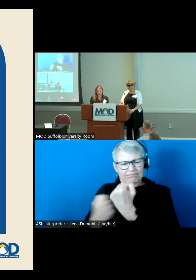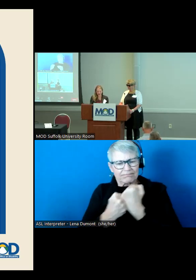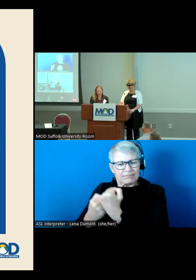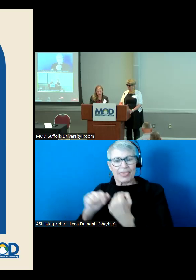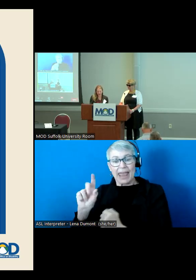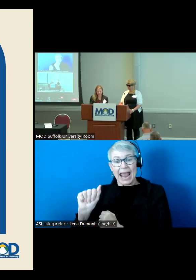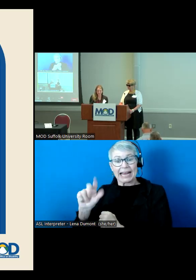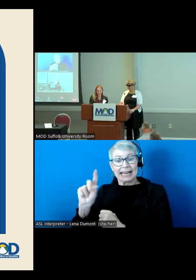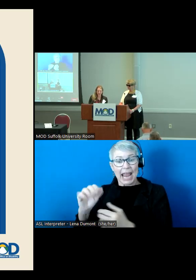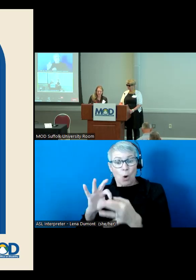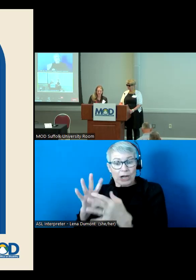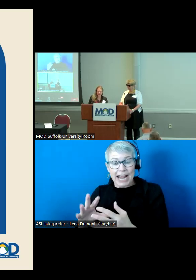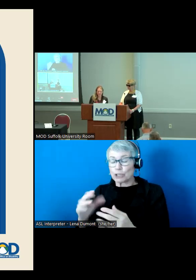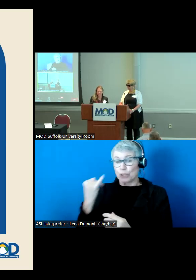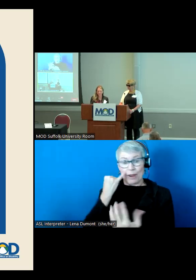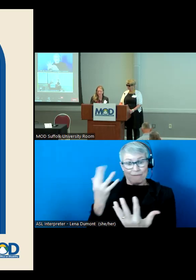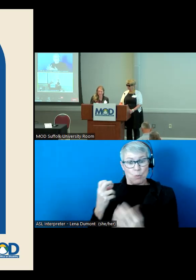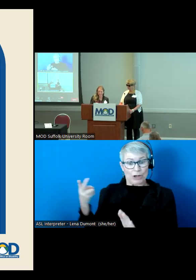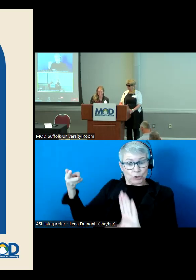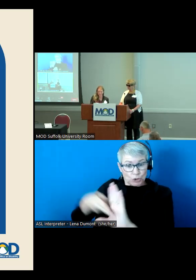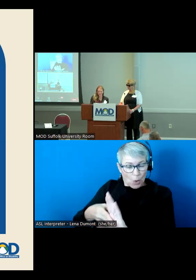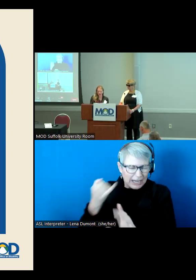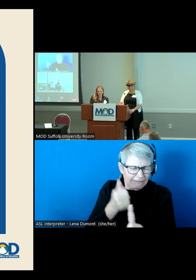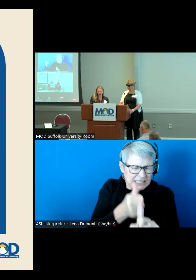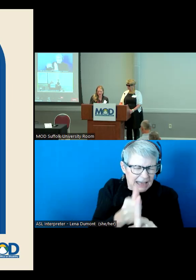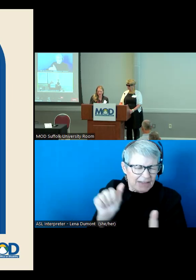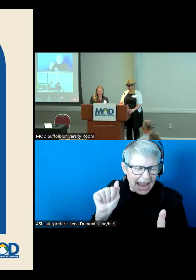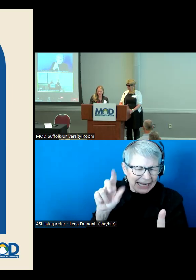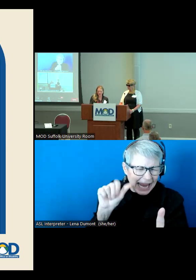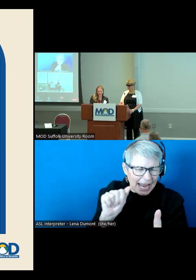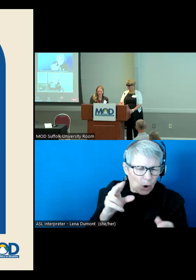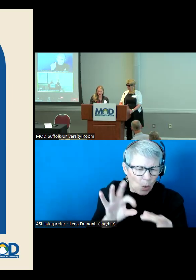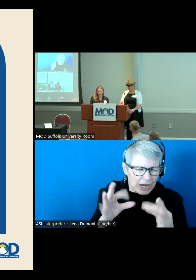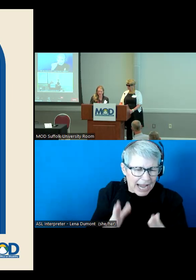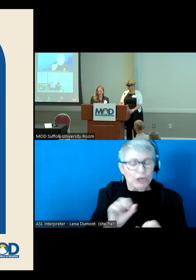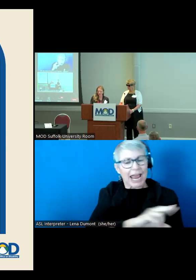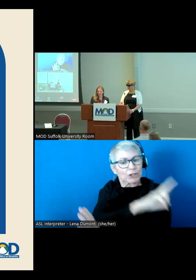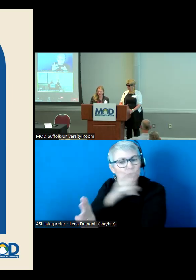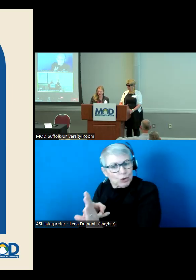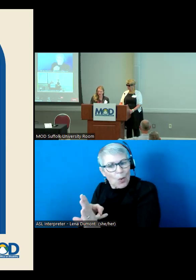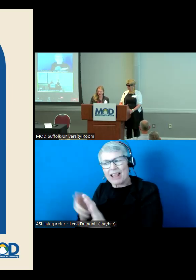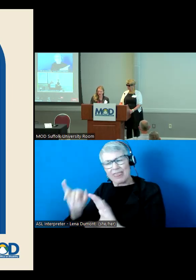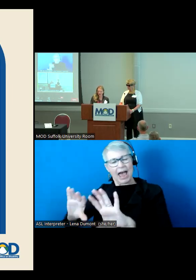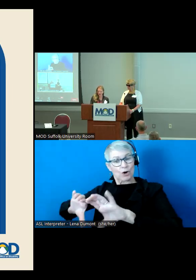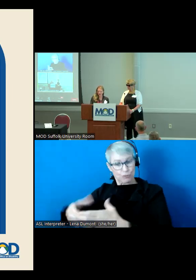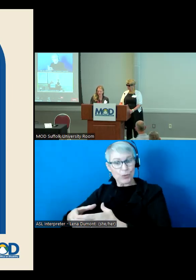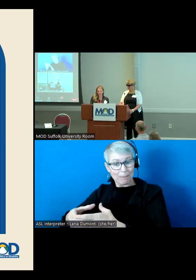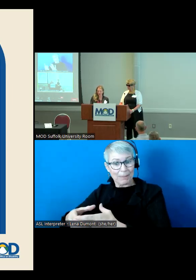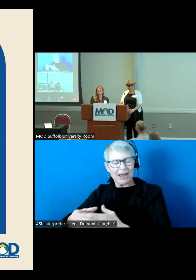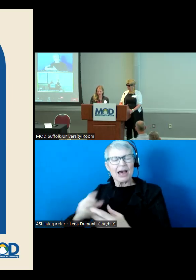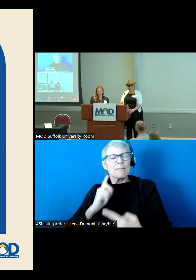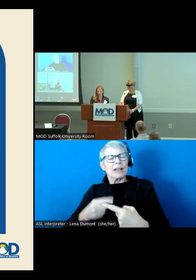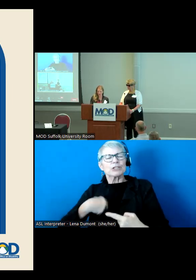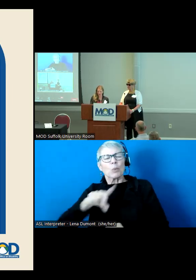coordinator. We've also supported state agencies by continuing to offer ongoing training to executive